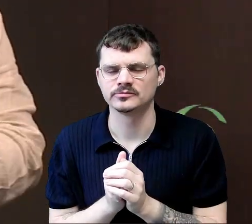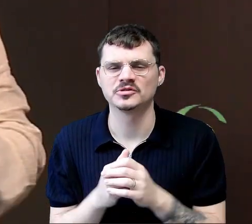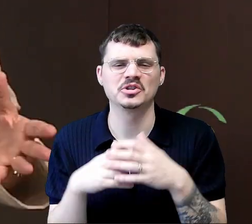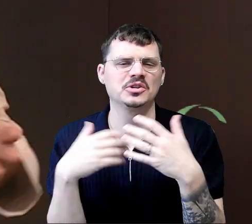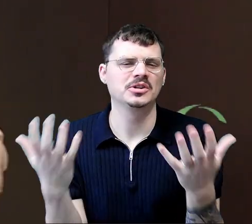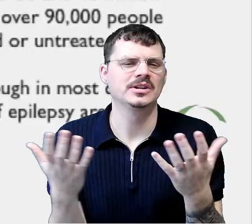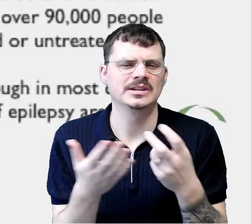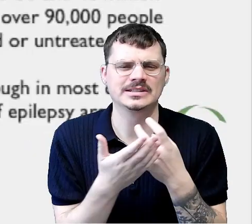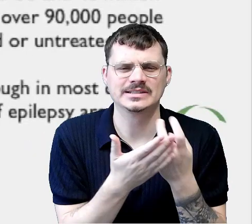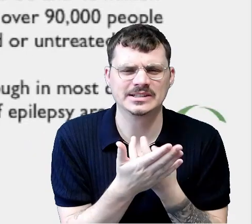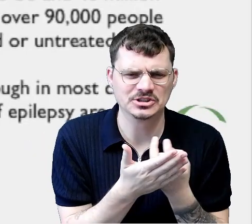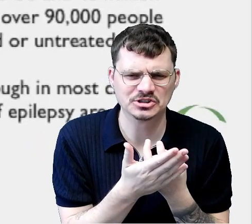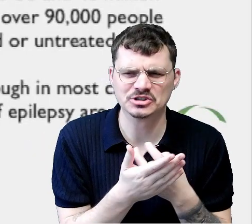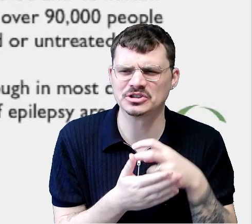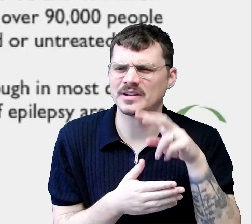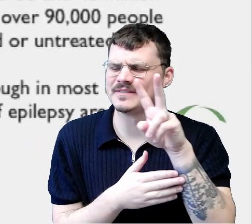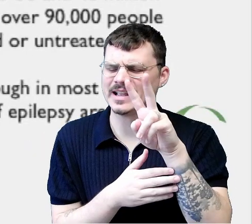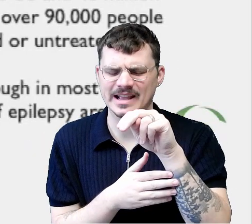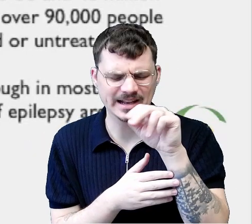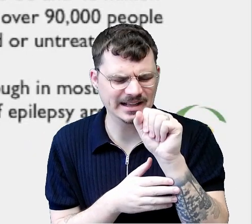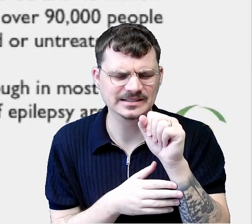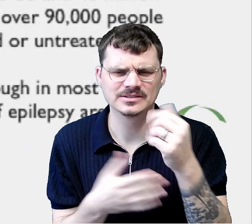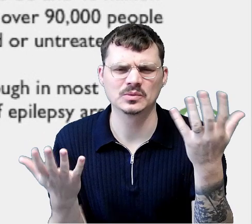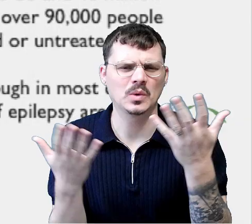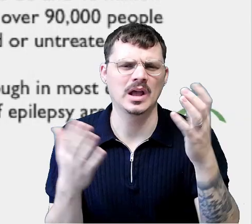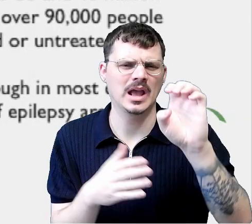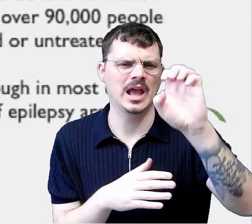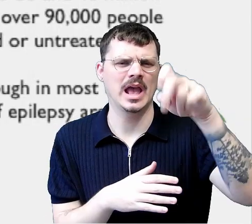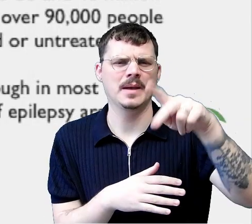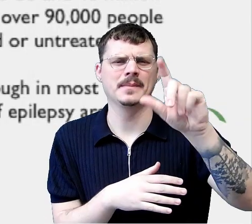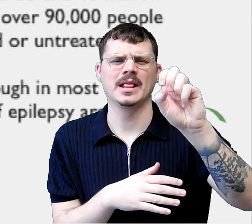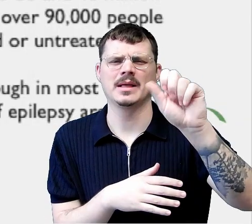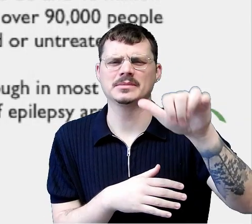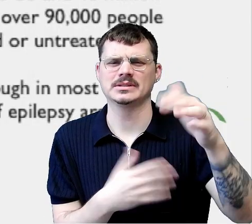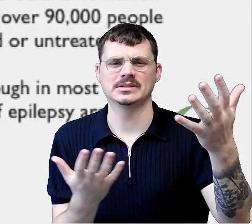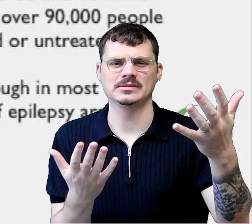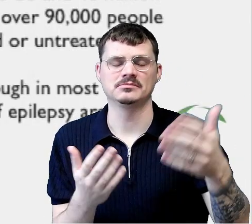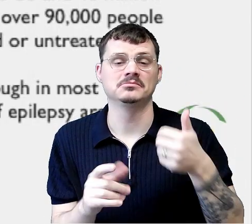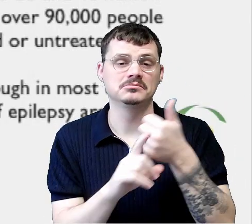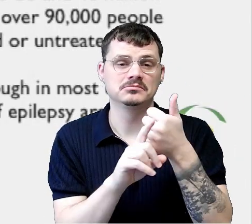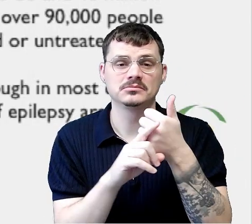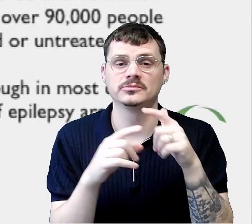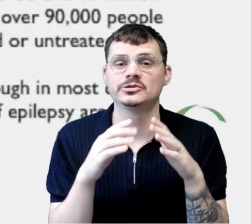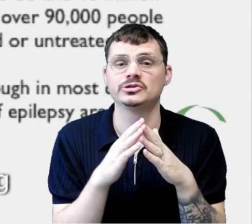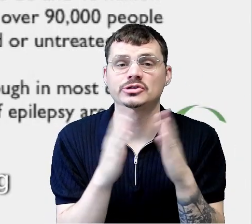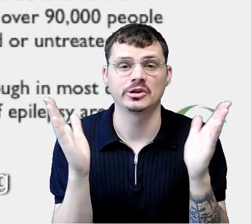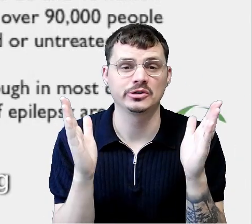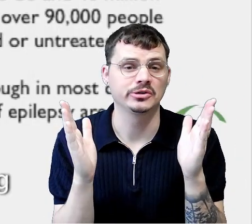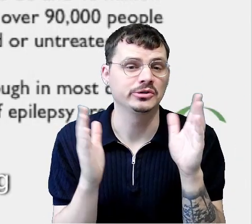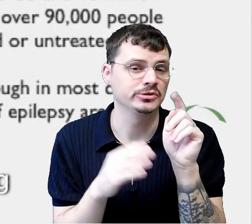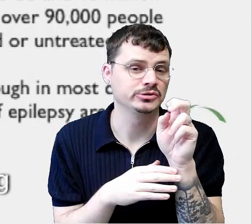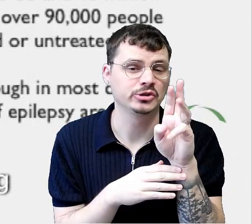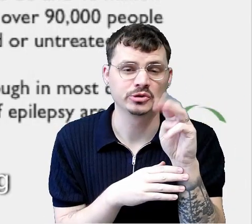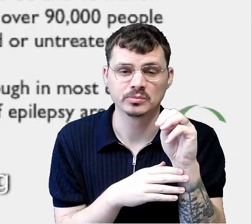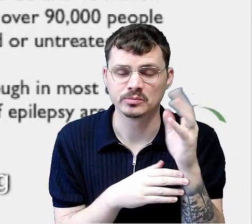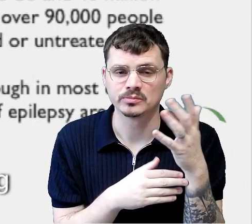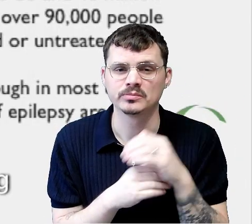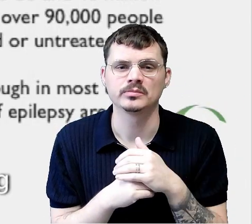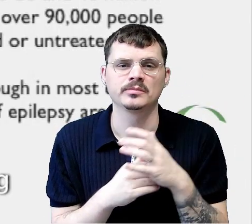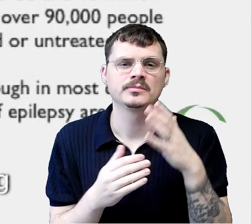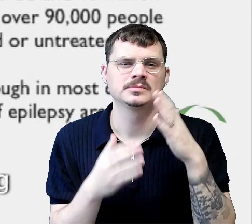seizures, VNS. What is epilepsy? It's a generic term. Some people put a lot